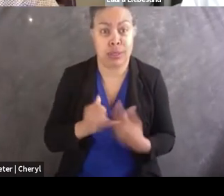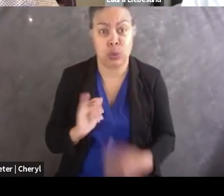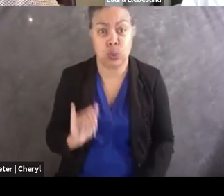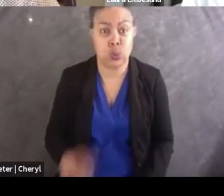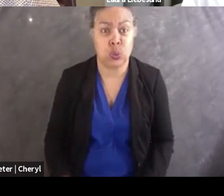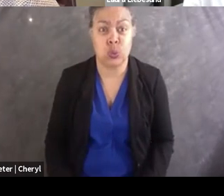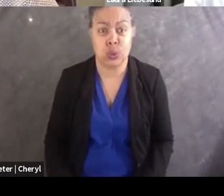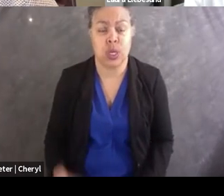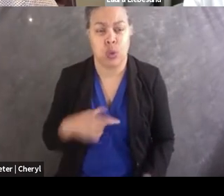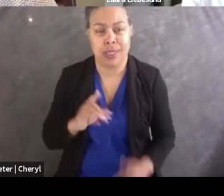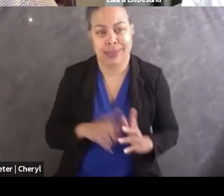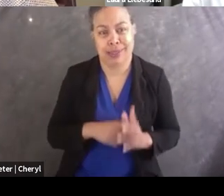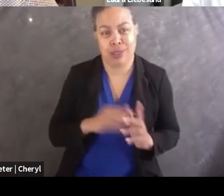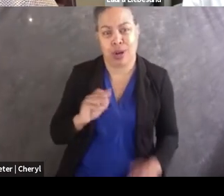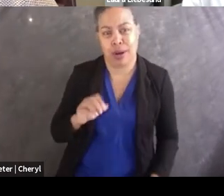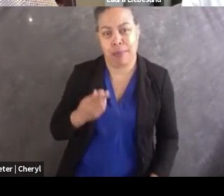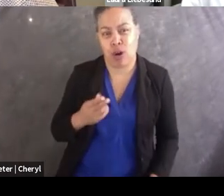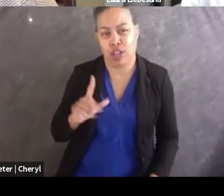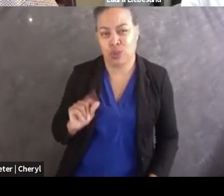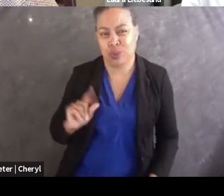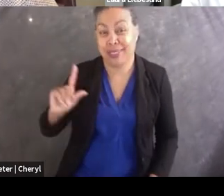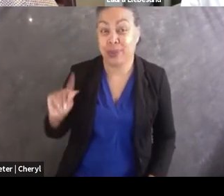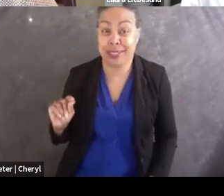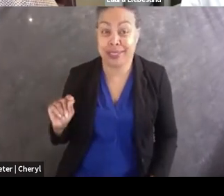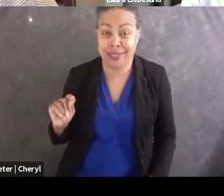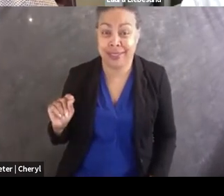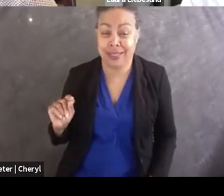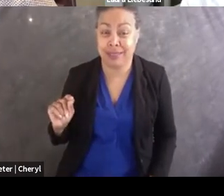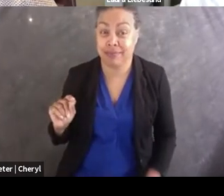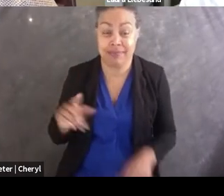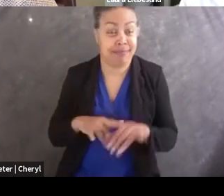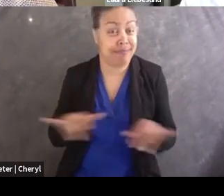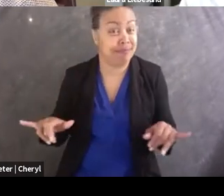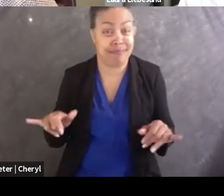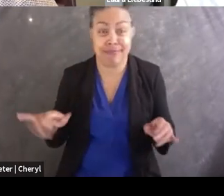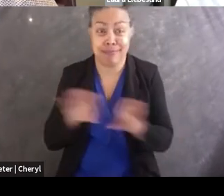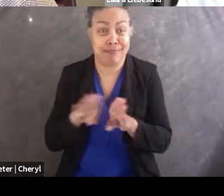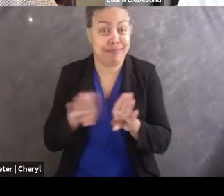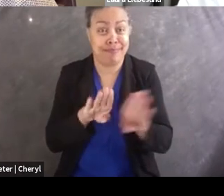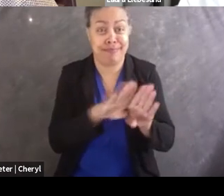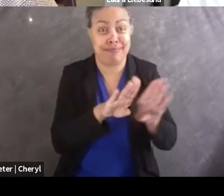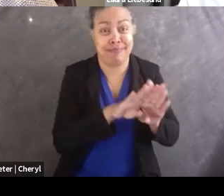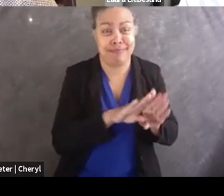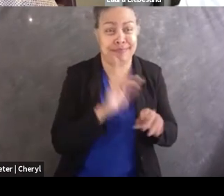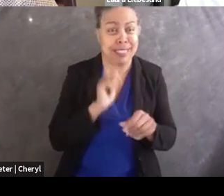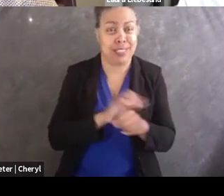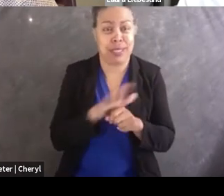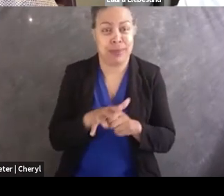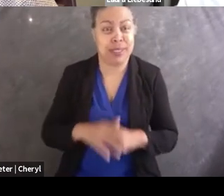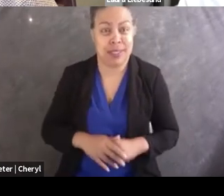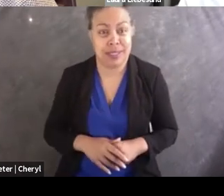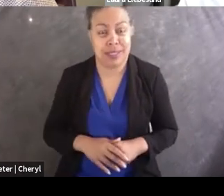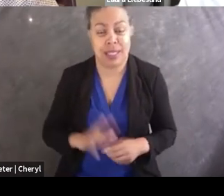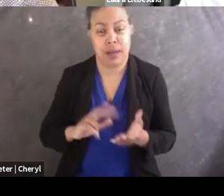really started this in March of 2020, right when everything started to shut down. And so suddenly our